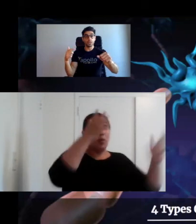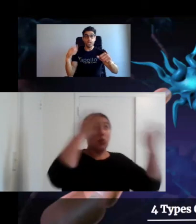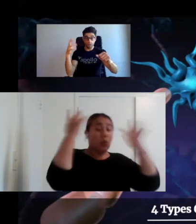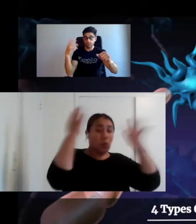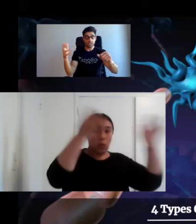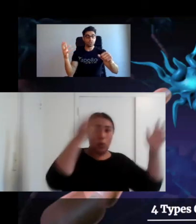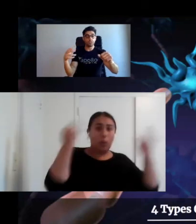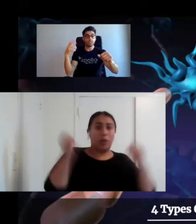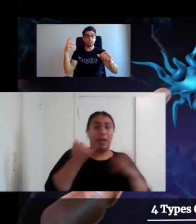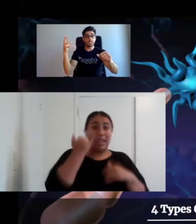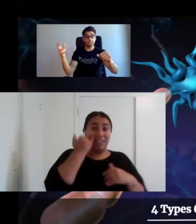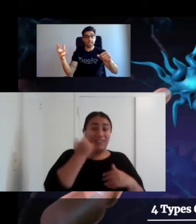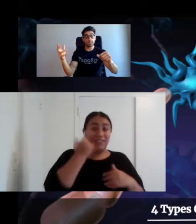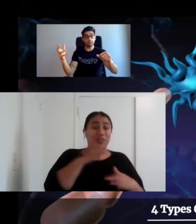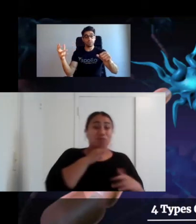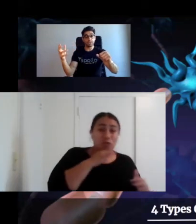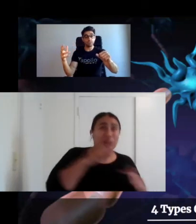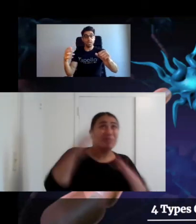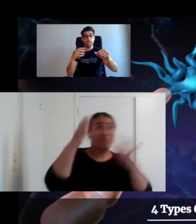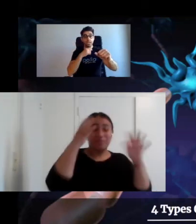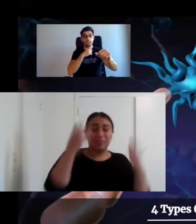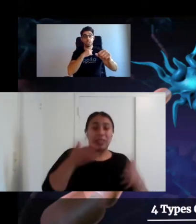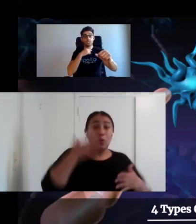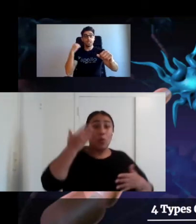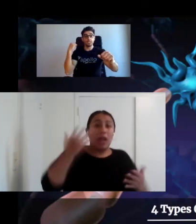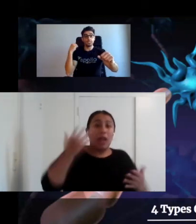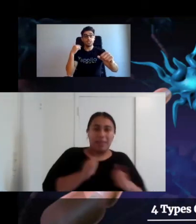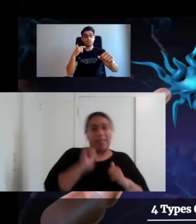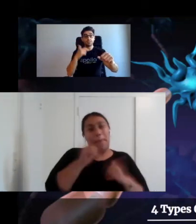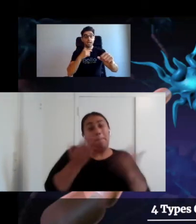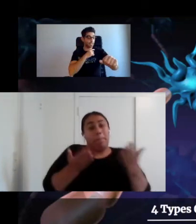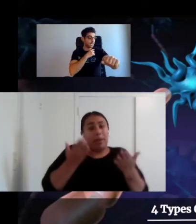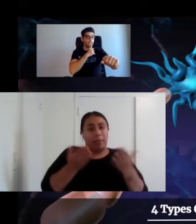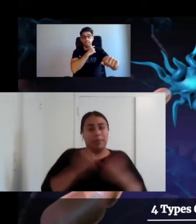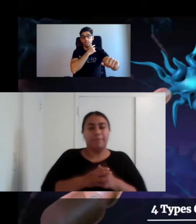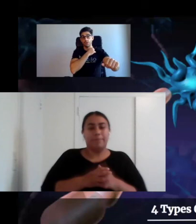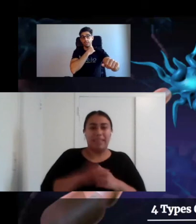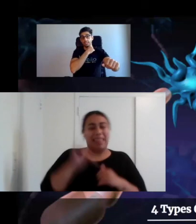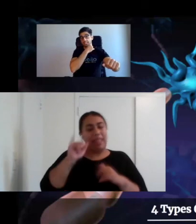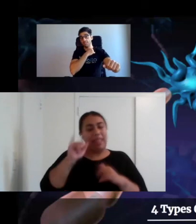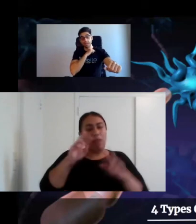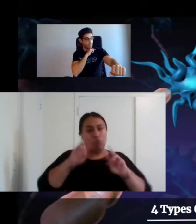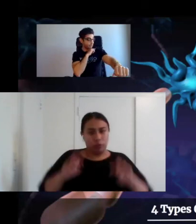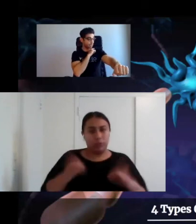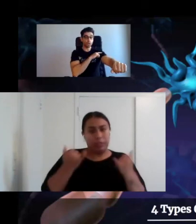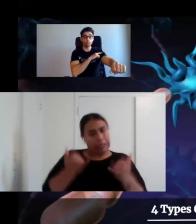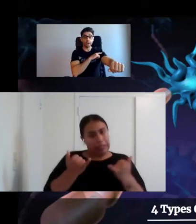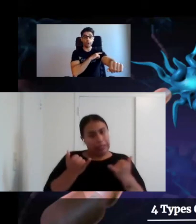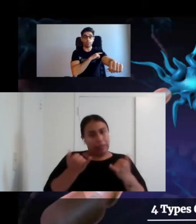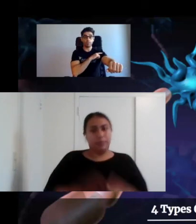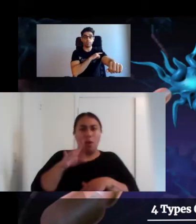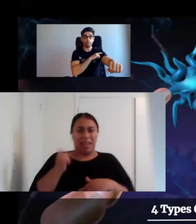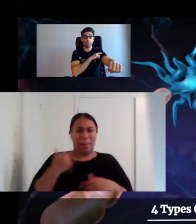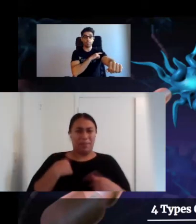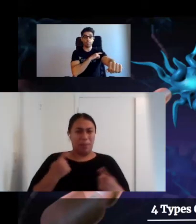is an area of the central nervous system that is attacked by the immune system and it causes decreased myelin in the nerve endings that leave my spinal cord and go to my